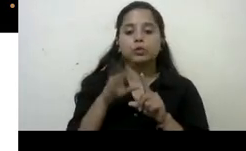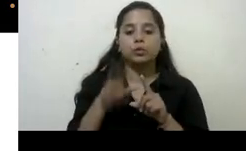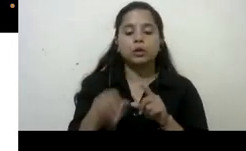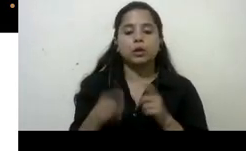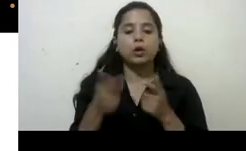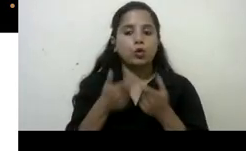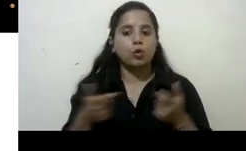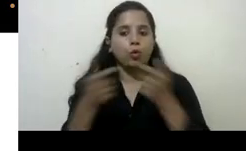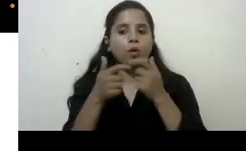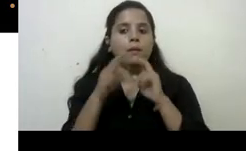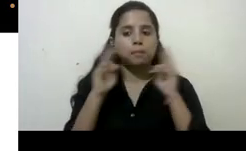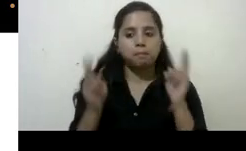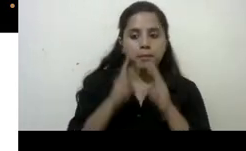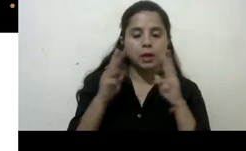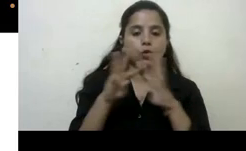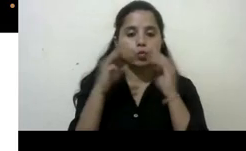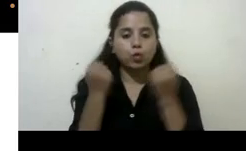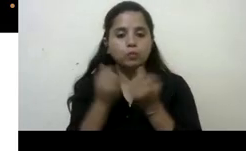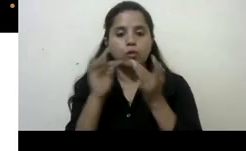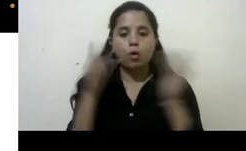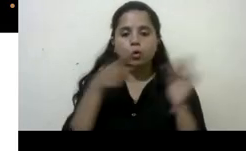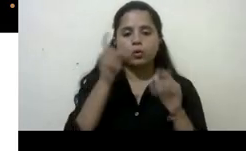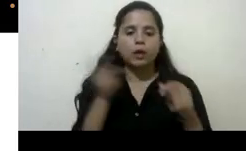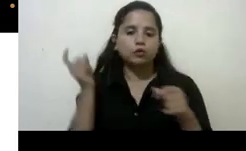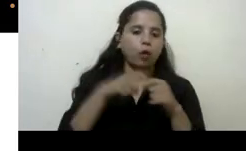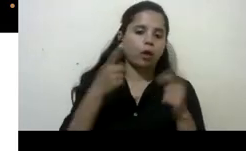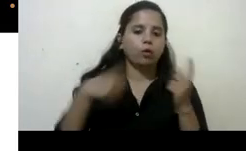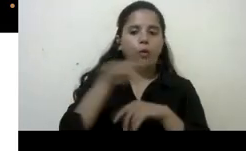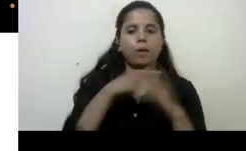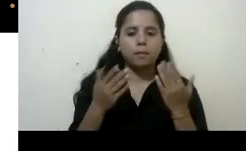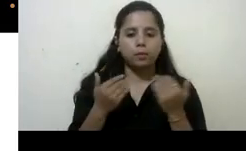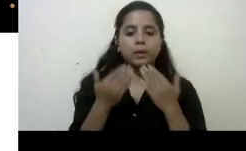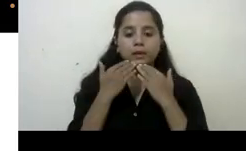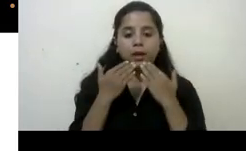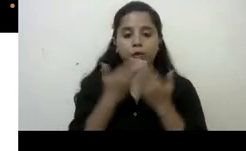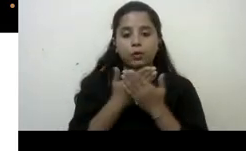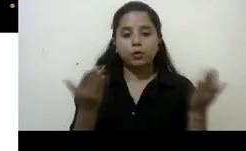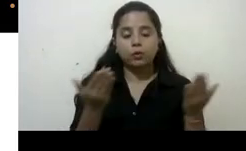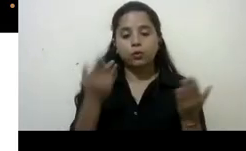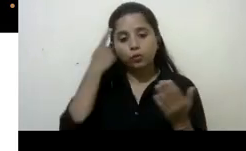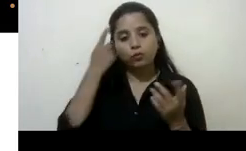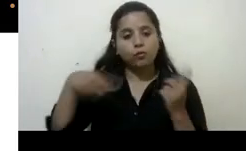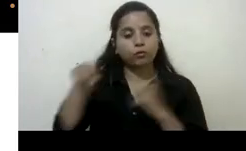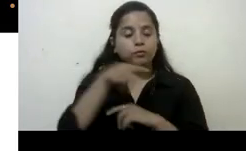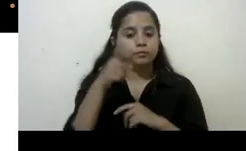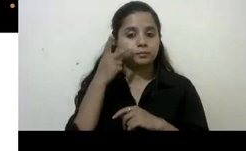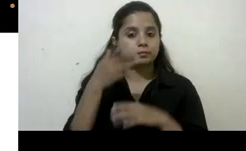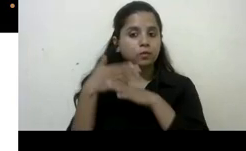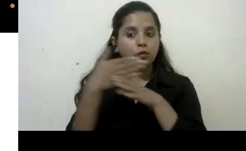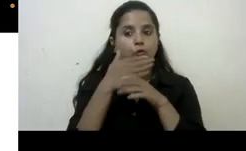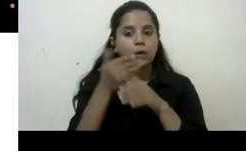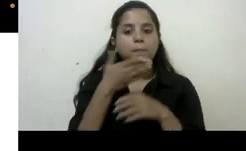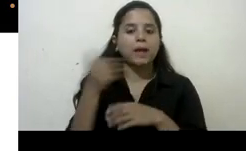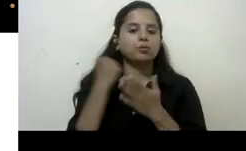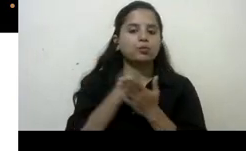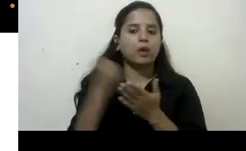conferences, meetings, workshops online, and you can join through this. Thank you all of you for sharing your best